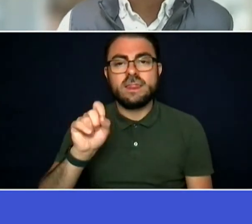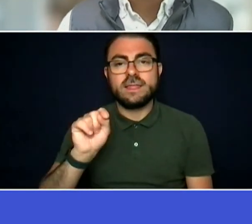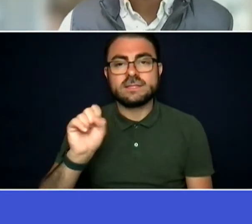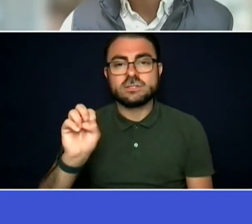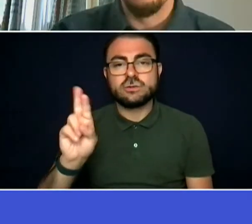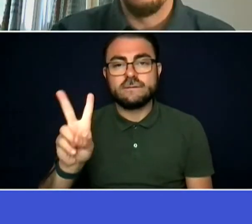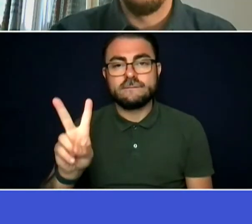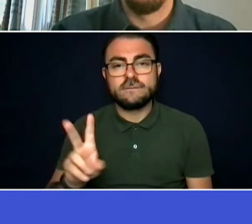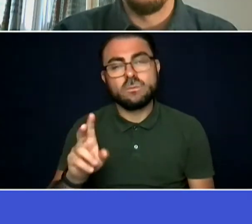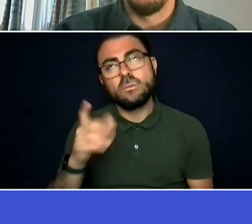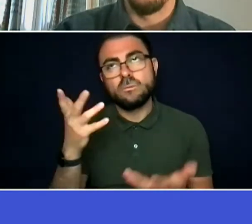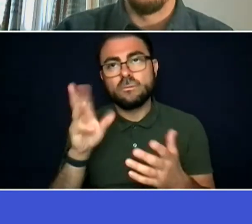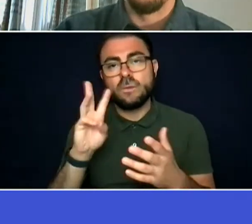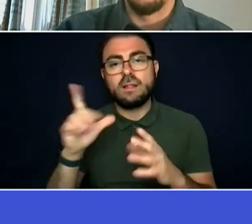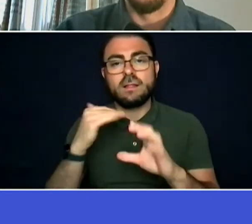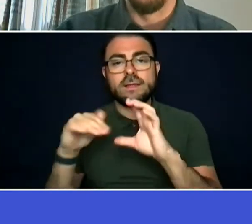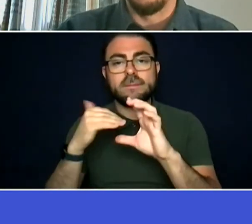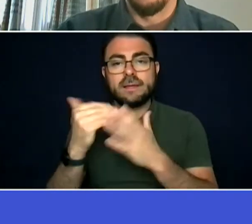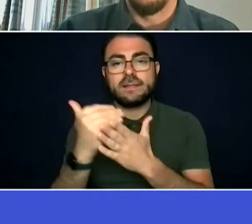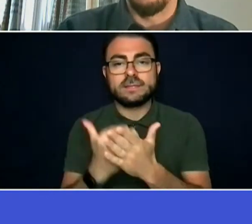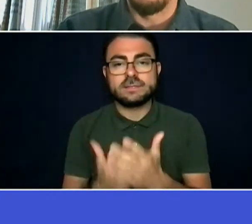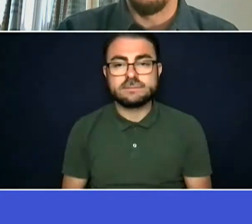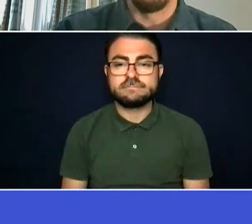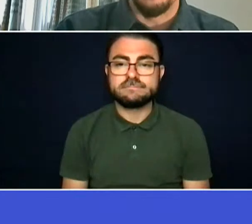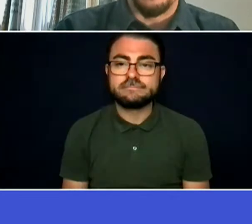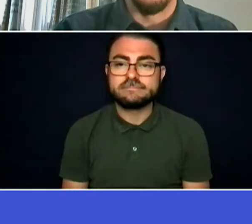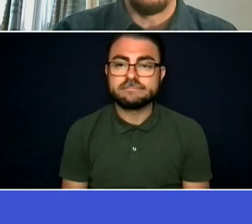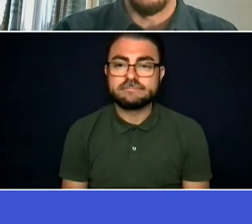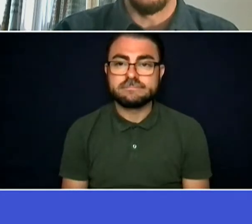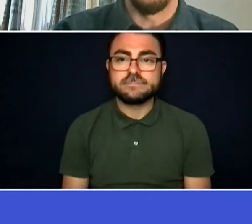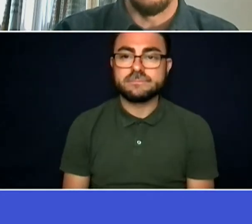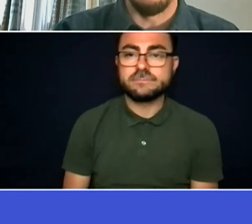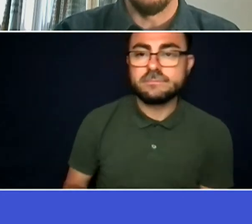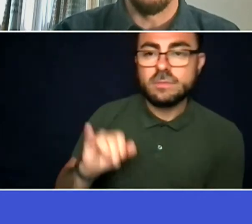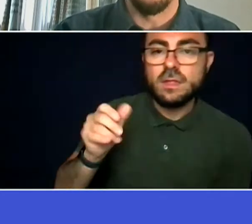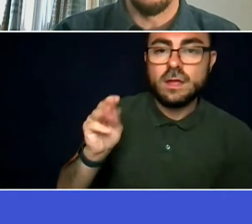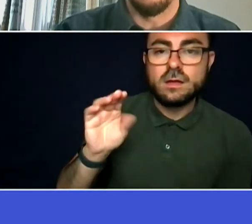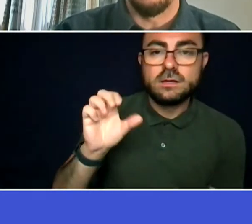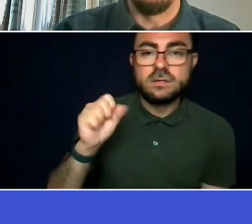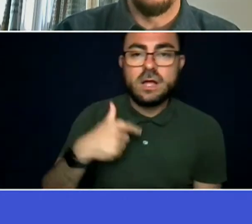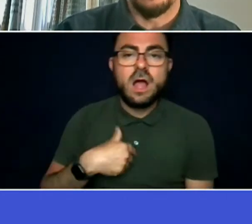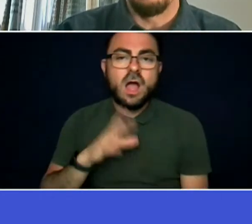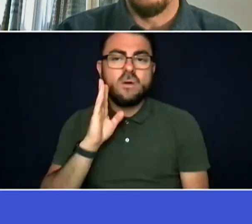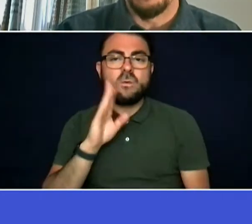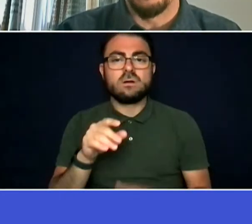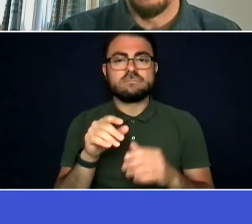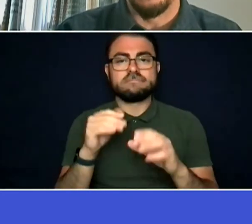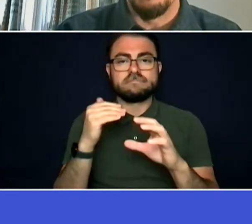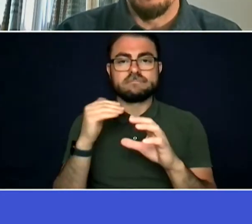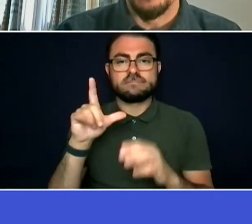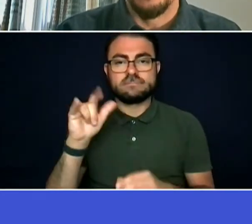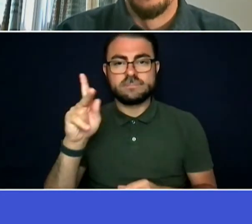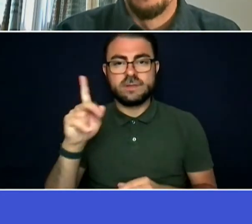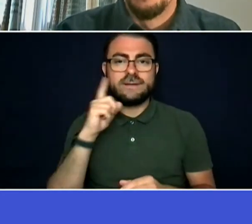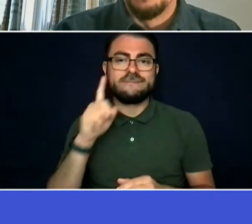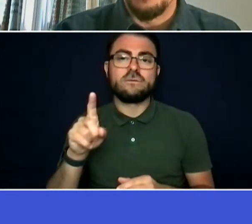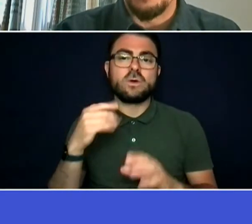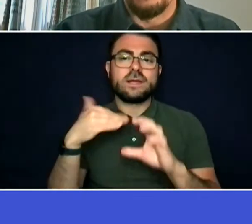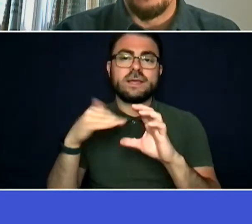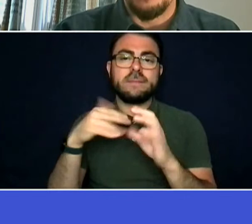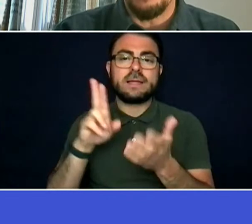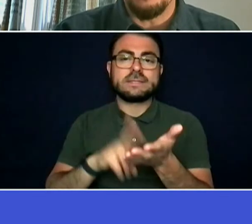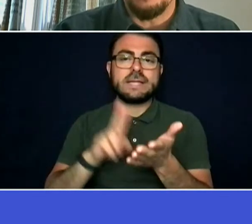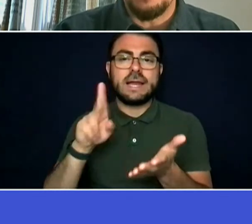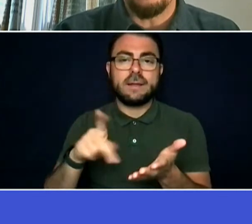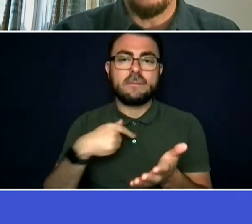Our email list. Yeah, great. Thanks, Sam. And I'll drop a link to the email list sign up as well in a moment.